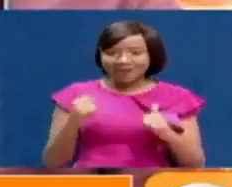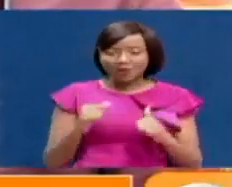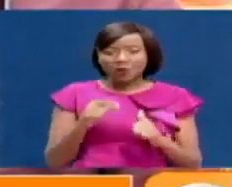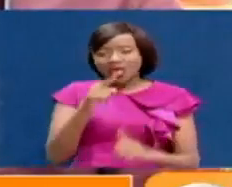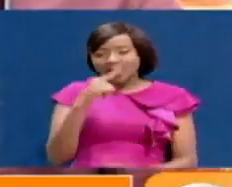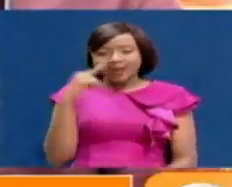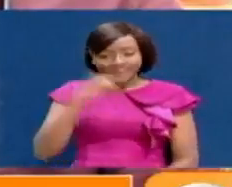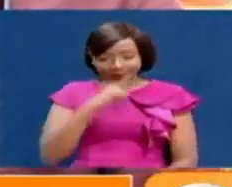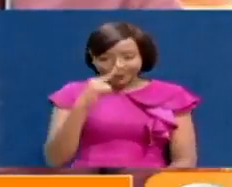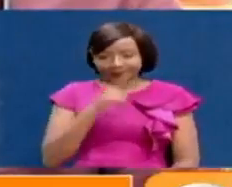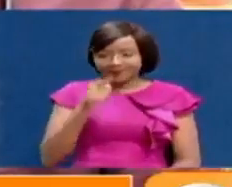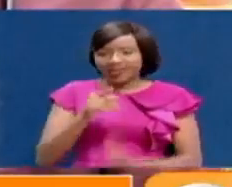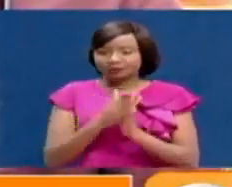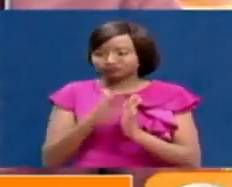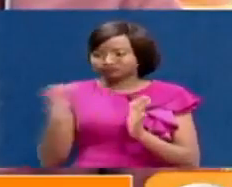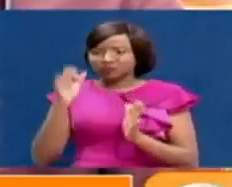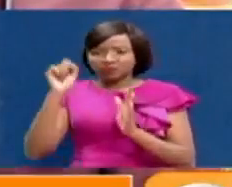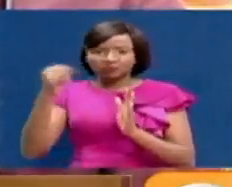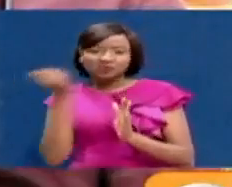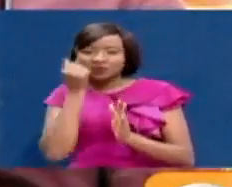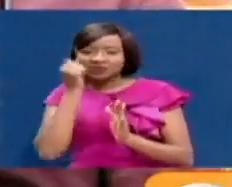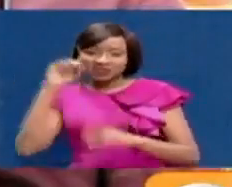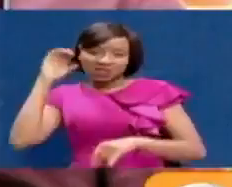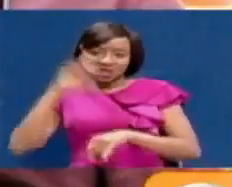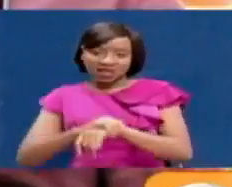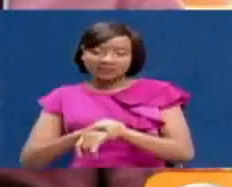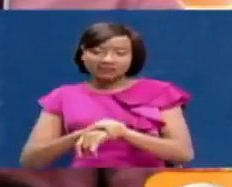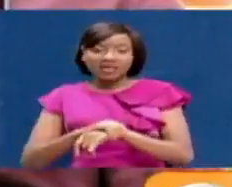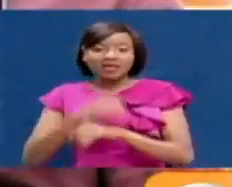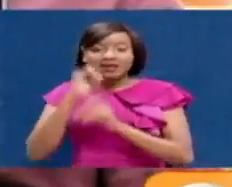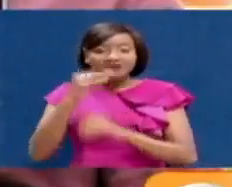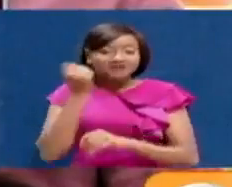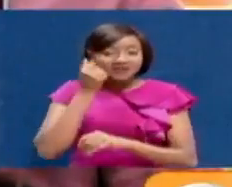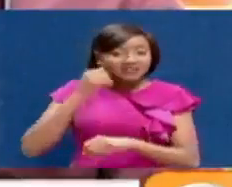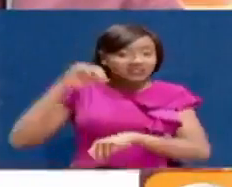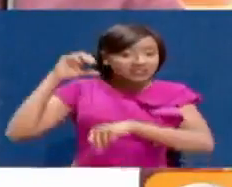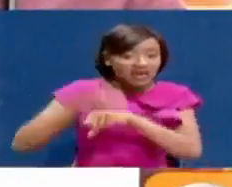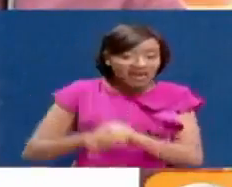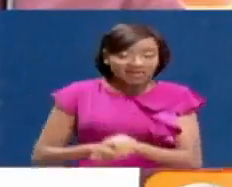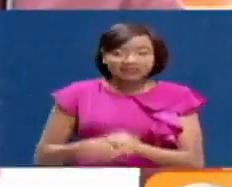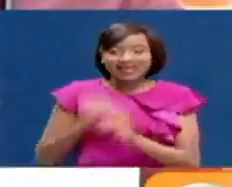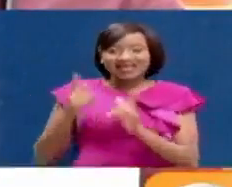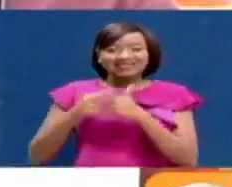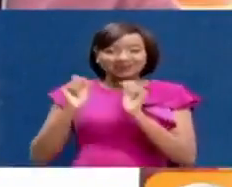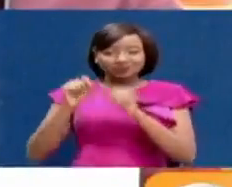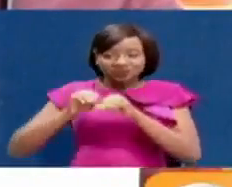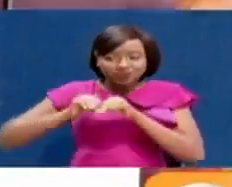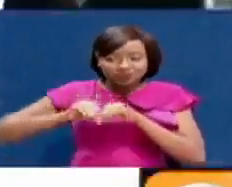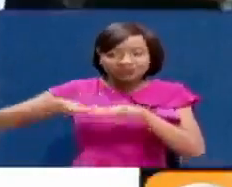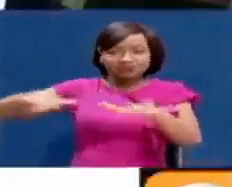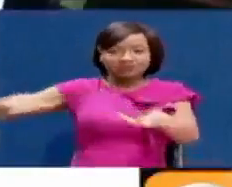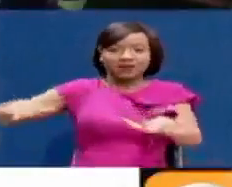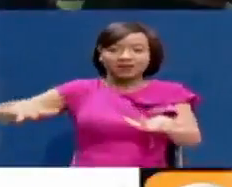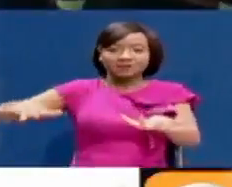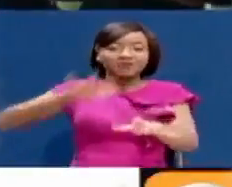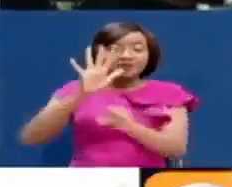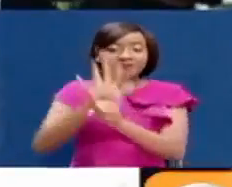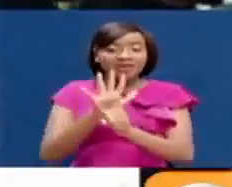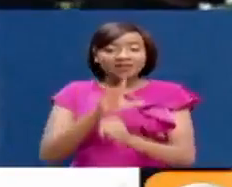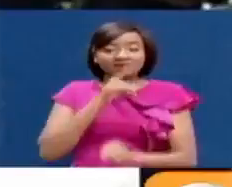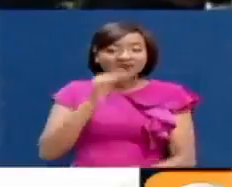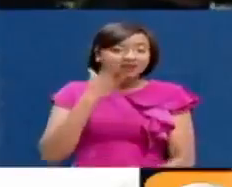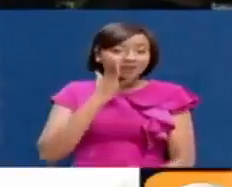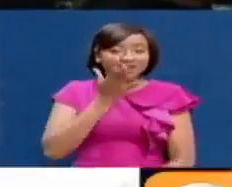of developing the illness. And if you develop the illness, you're at risk of transmitting it. Many parents